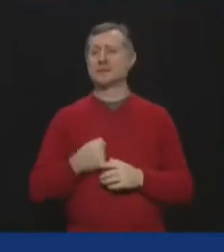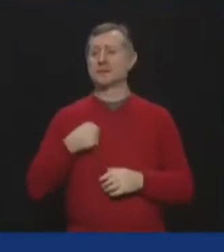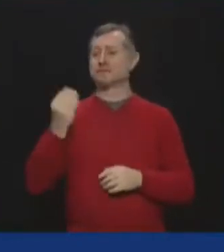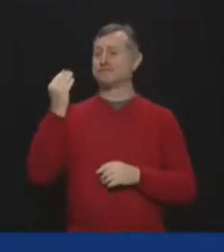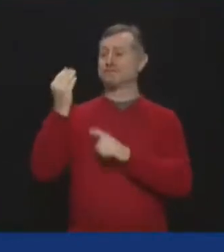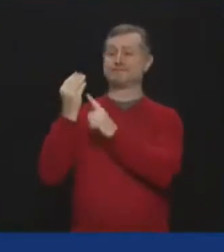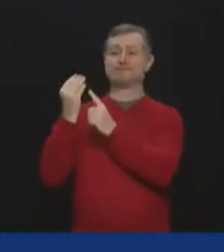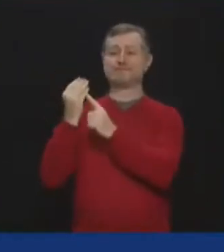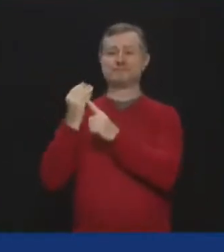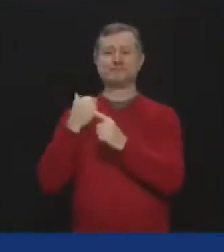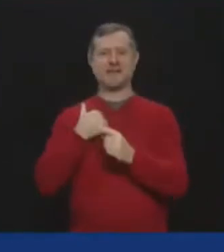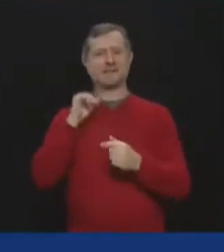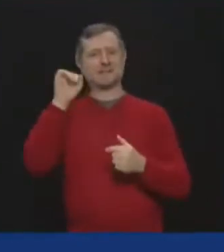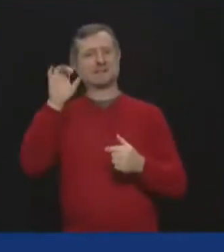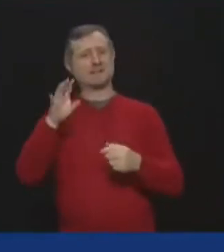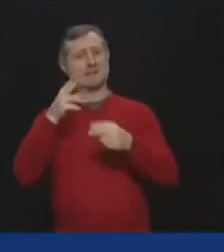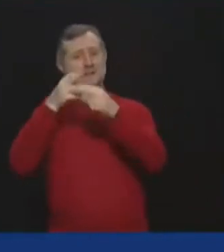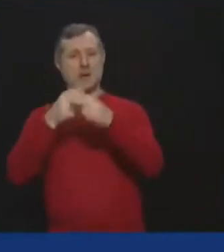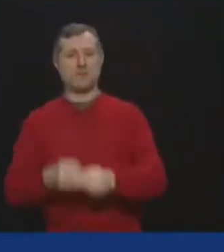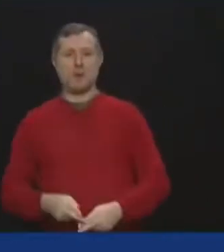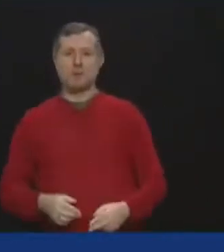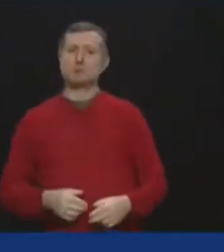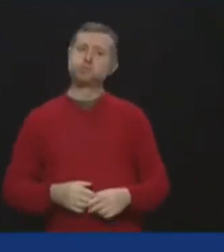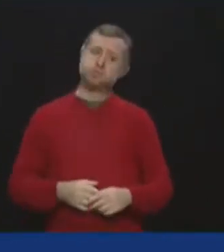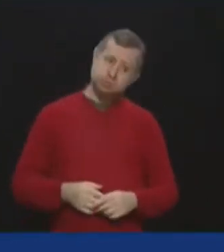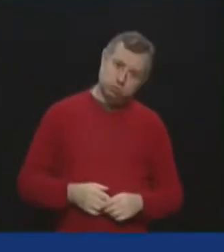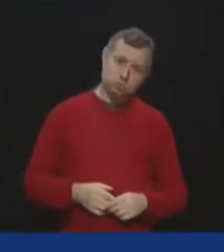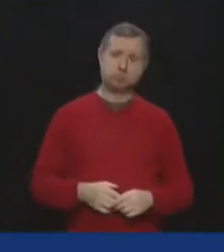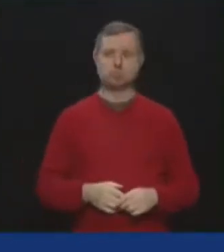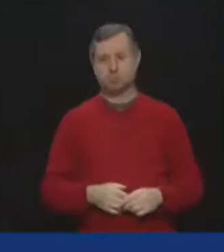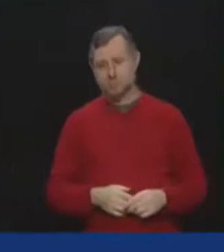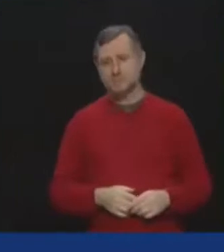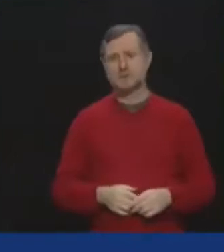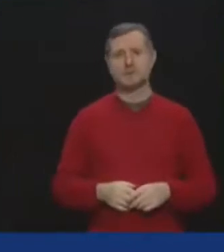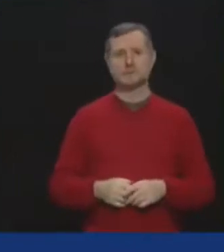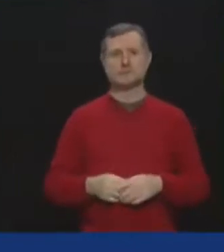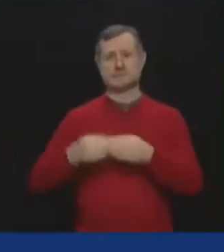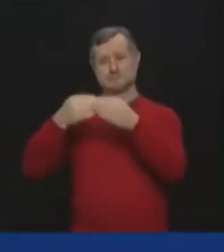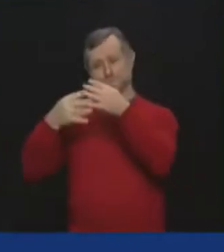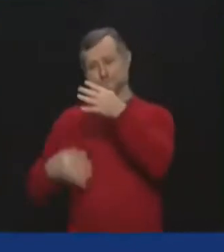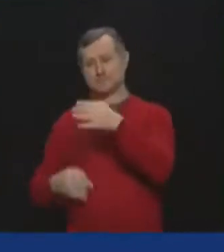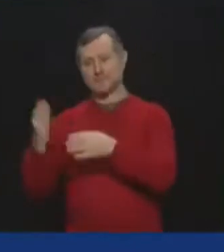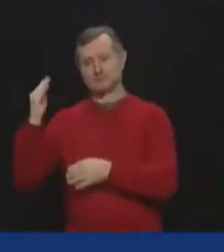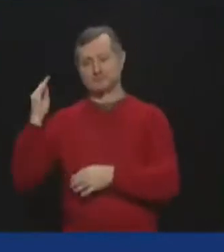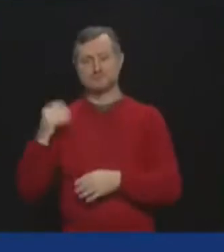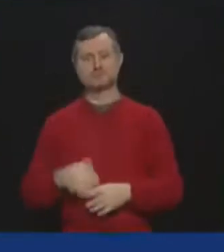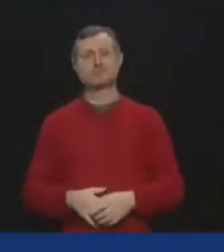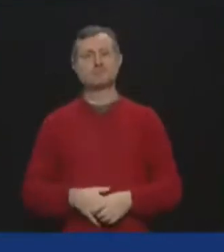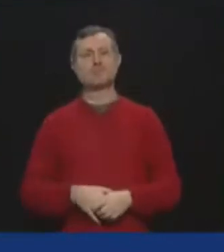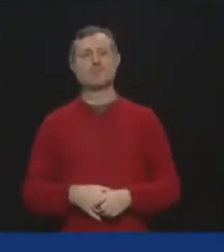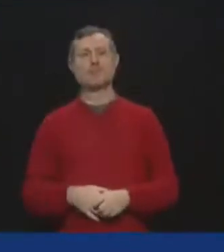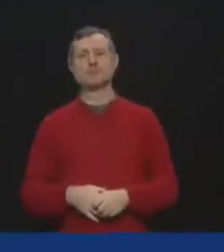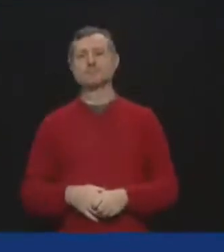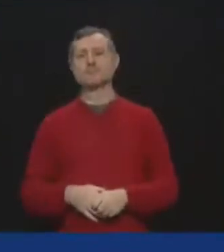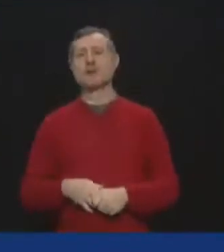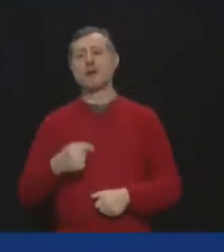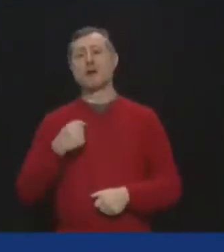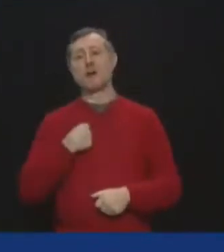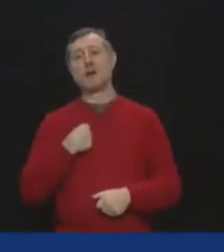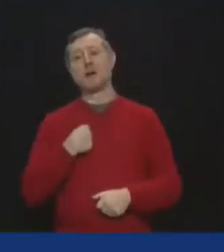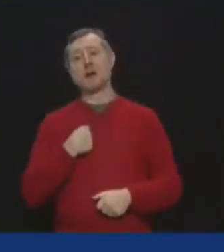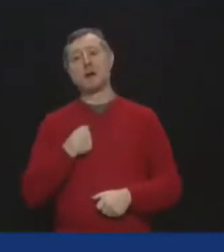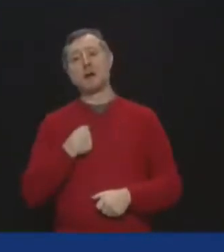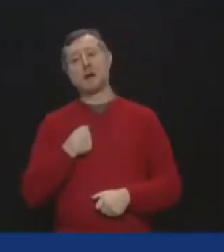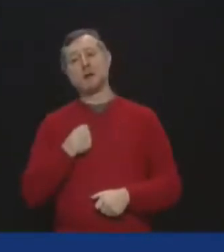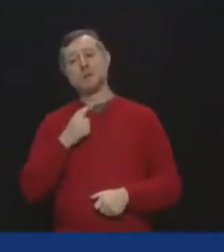saying who's here. And Ellen, that makes sure you do all the council members too. And all the so. It's a lot. So Please, I'm gonna yes, do. recognize everyone. I'm And gonna please do come up this. if you